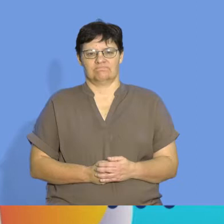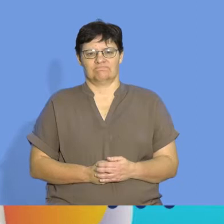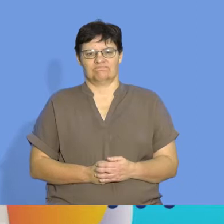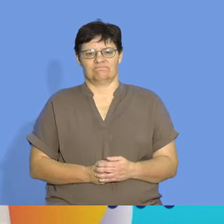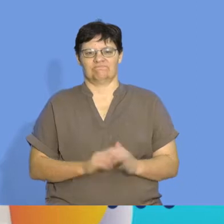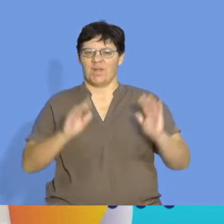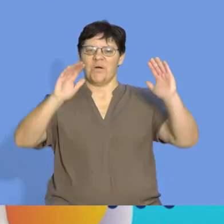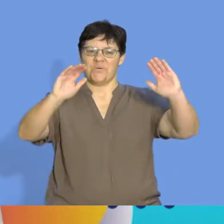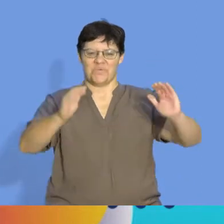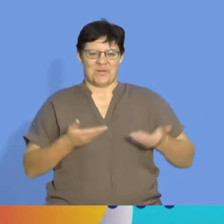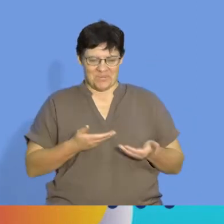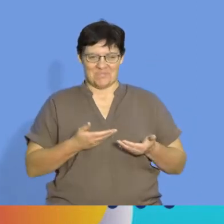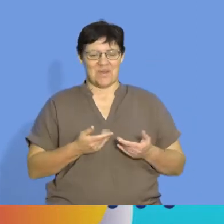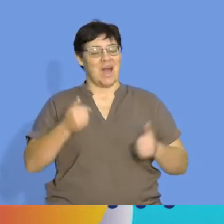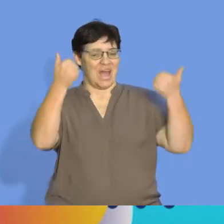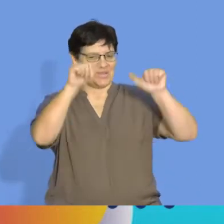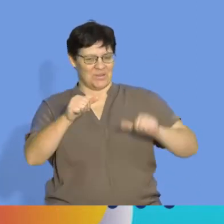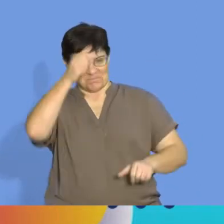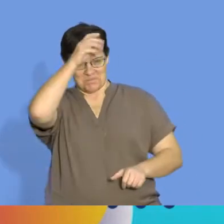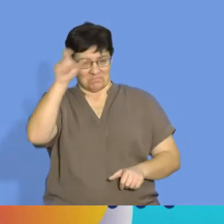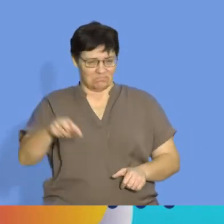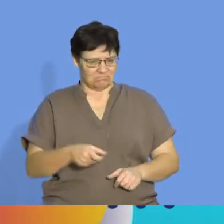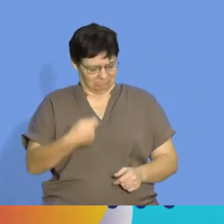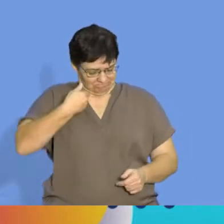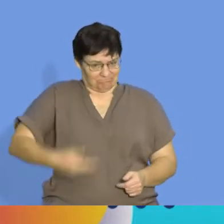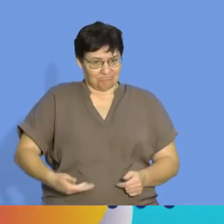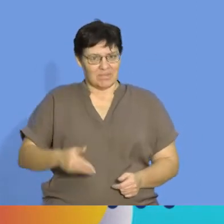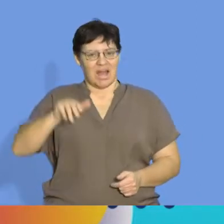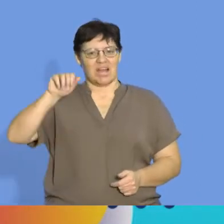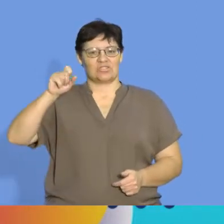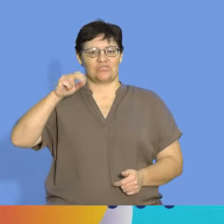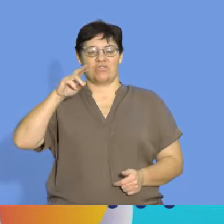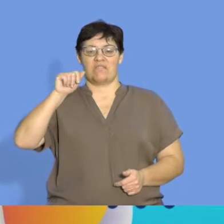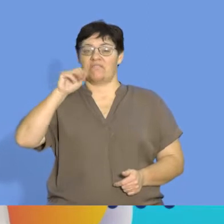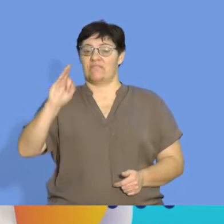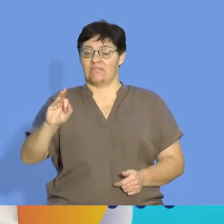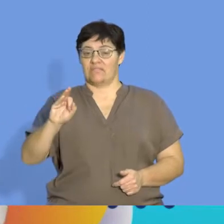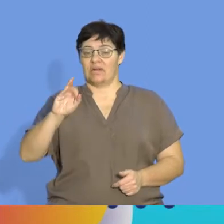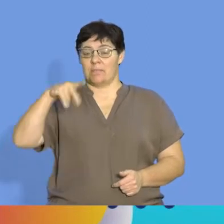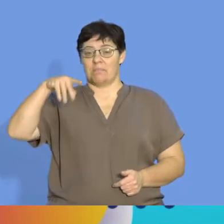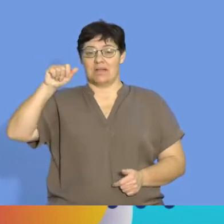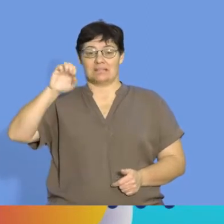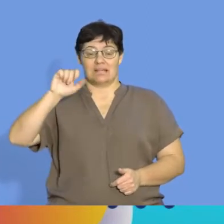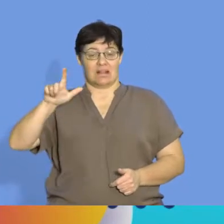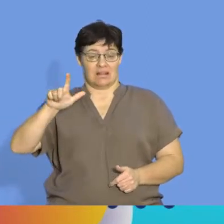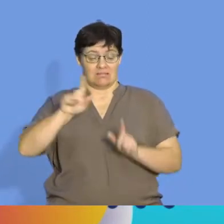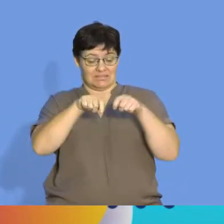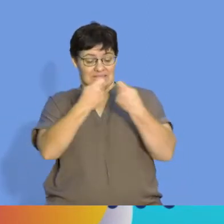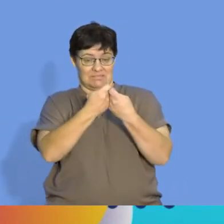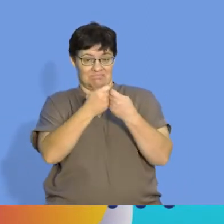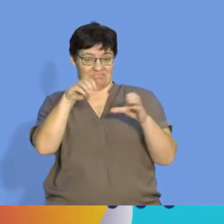Welcome, accounting boffins. You are with Ashraf Patel and crew, guys. Remember, we are taking you on a